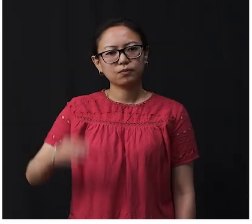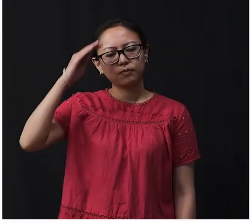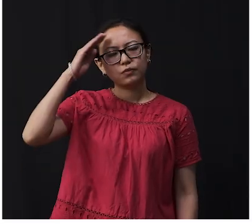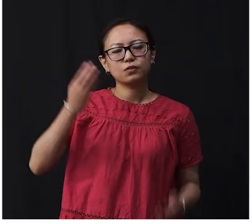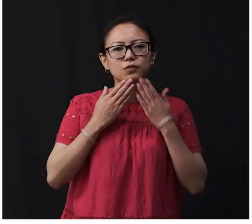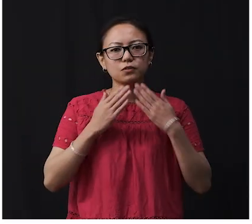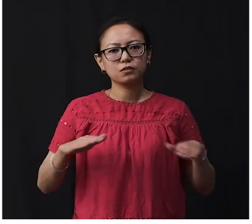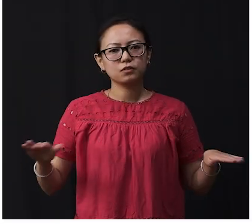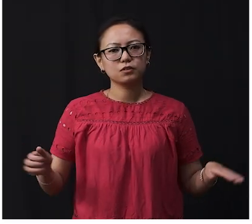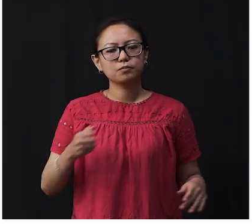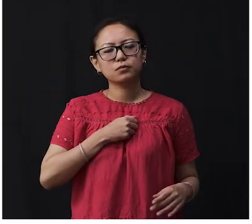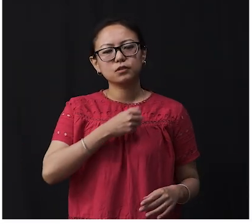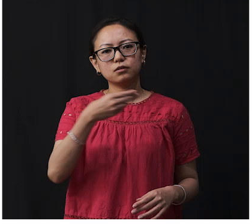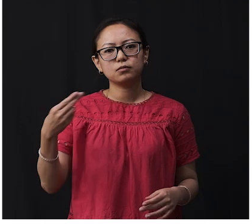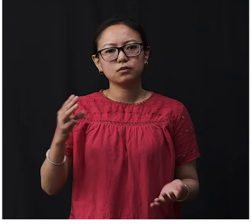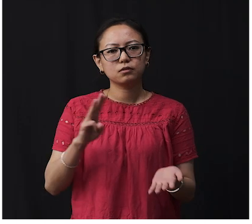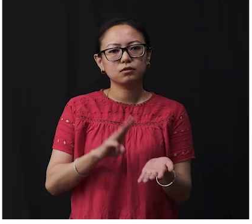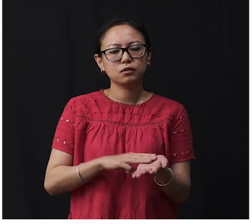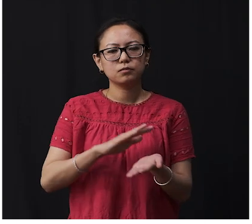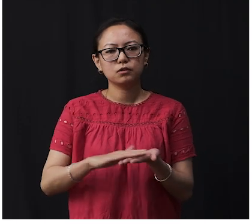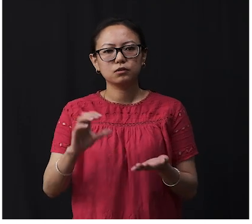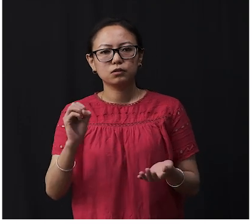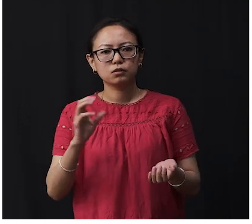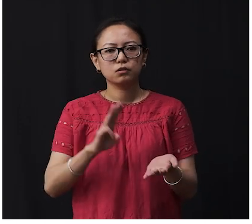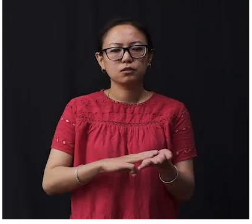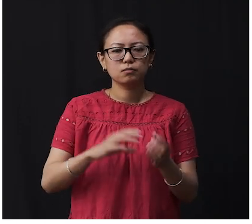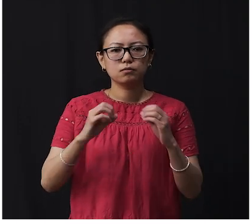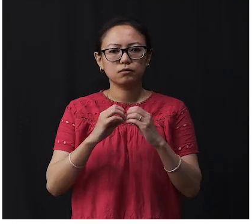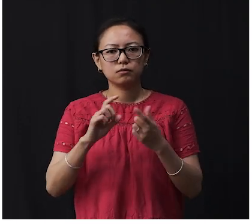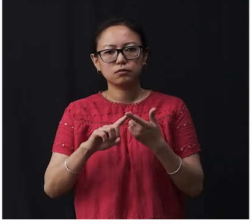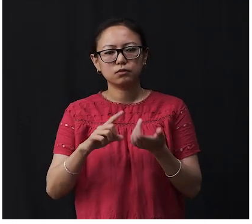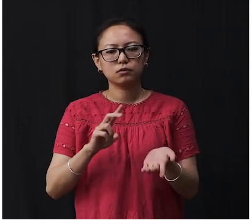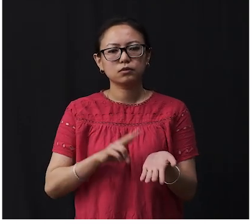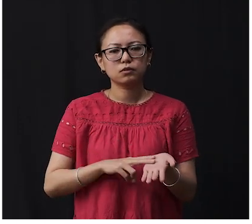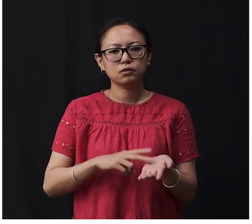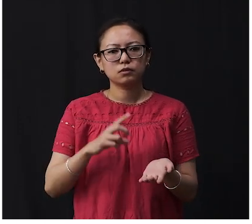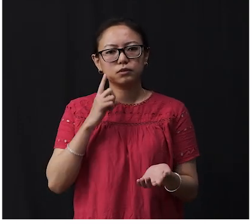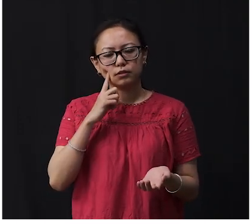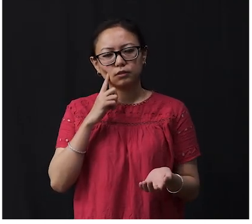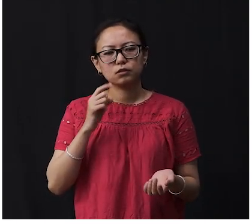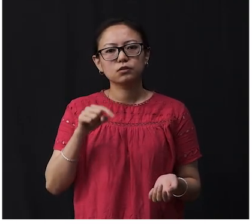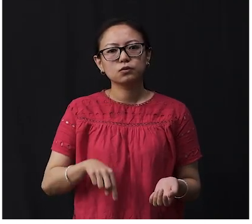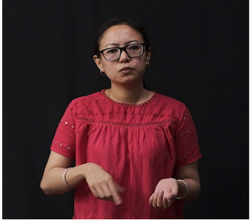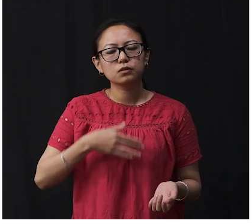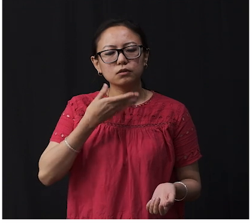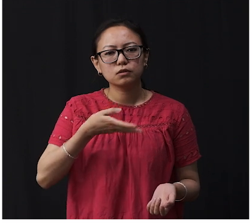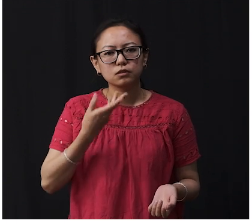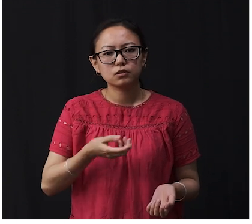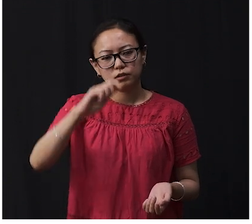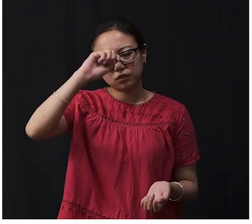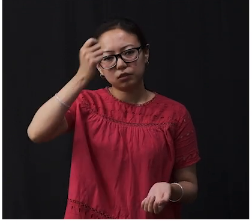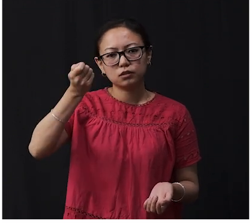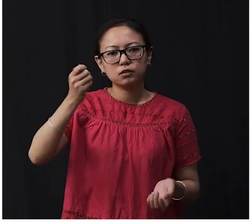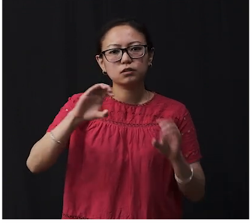Hello students, my name is Momini and I will be taking English for class 3. Today